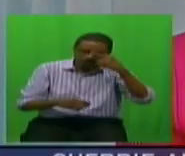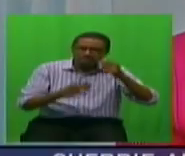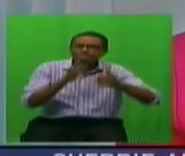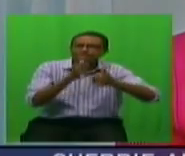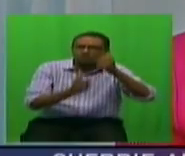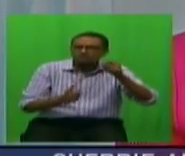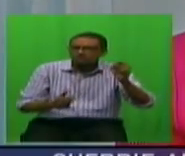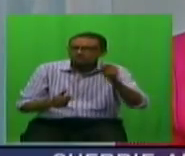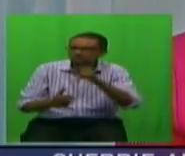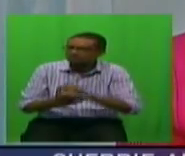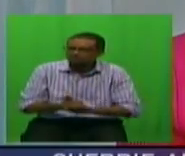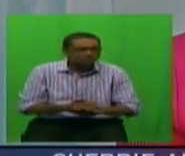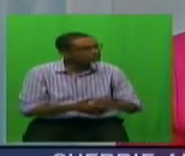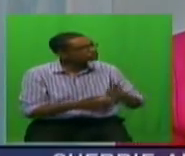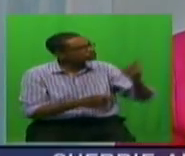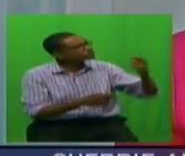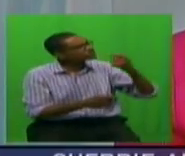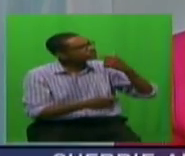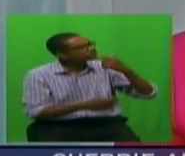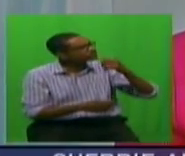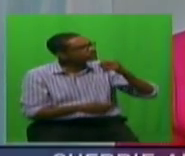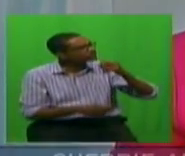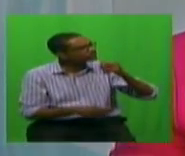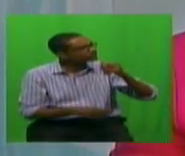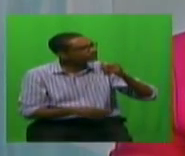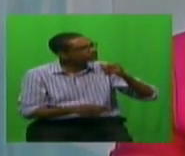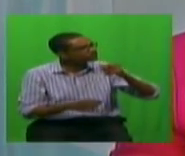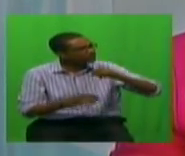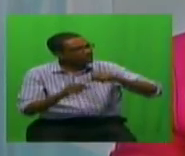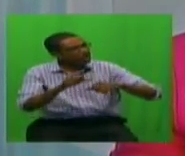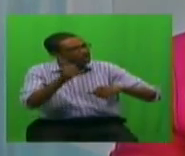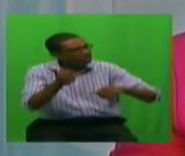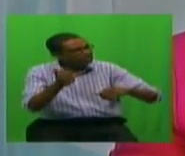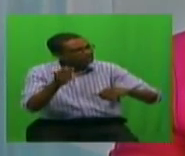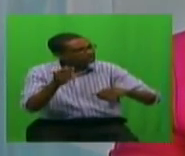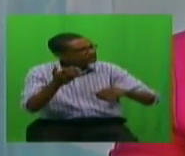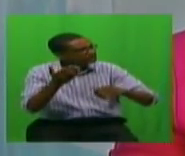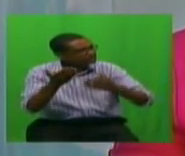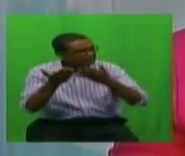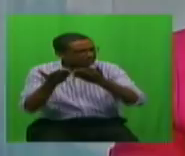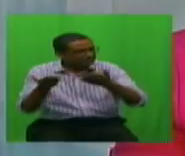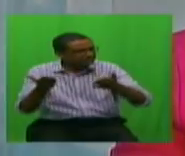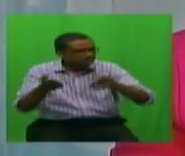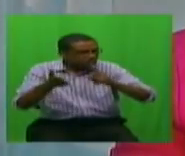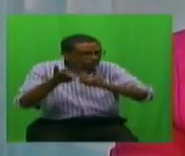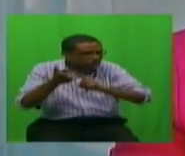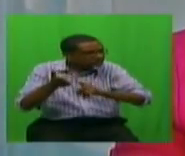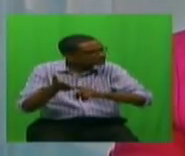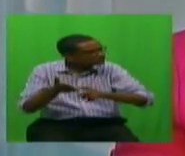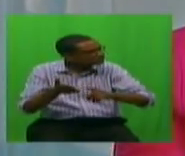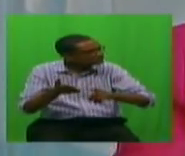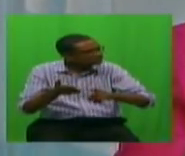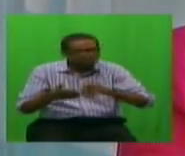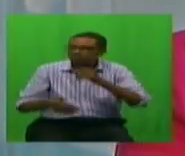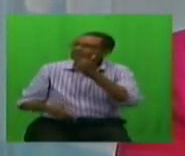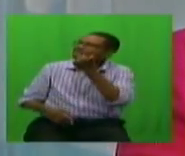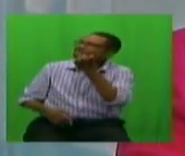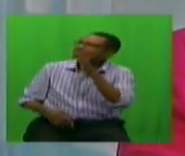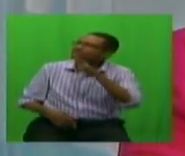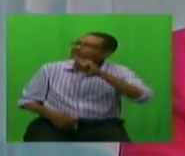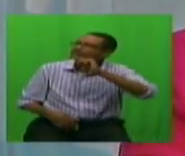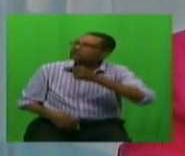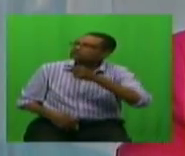about the 1,502 assessments, these would have been household assessments generally? The 15,000 in terms of